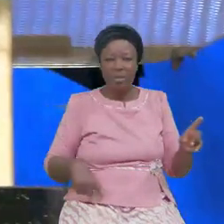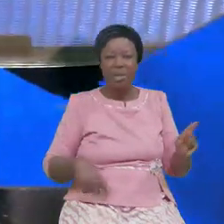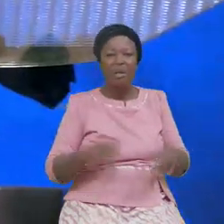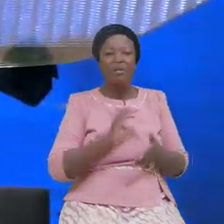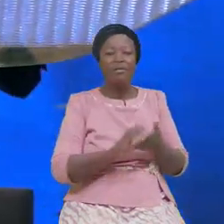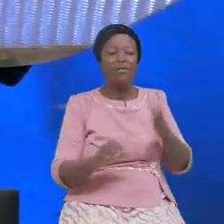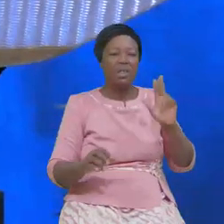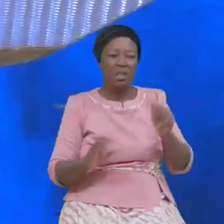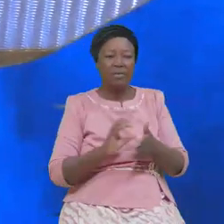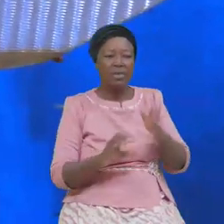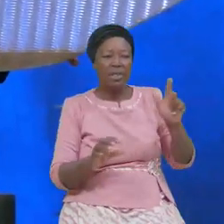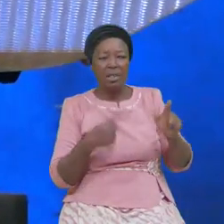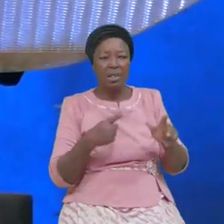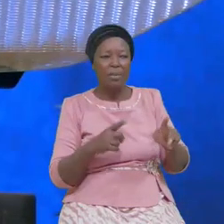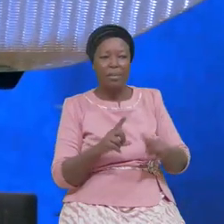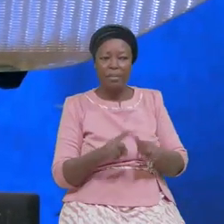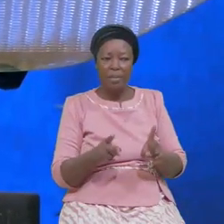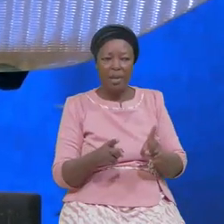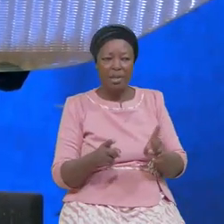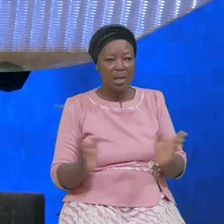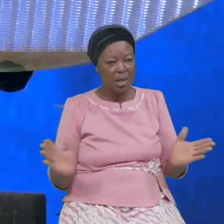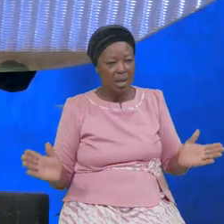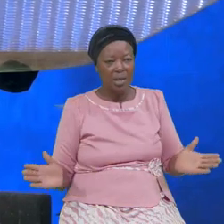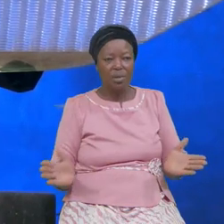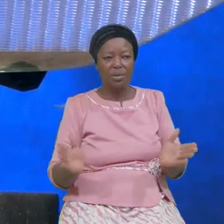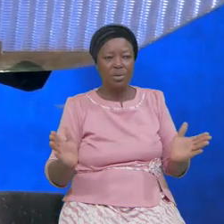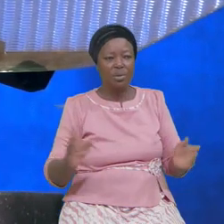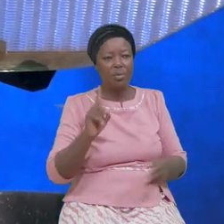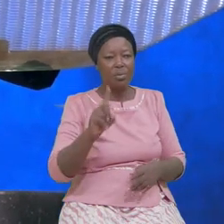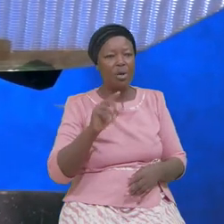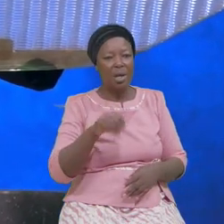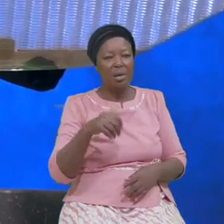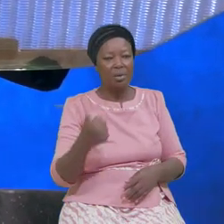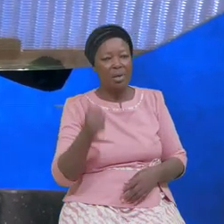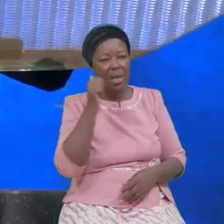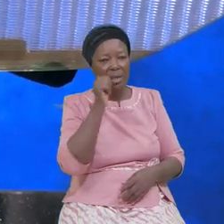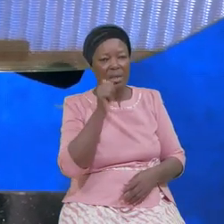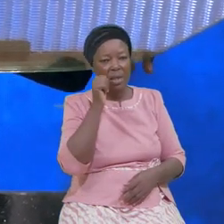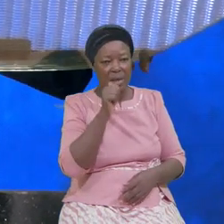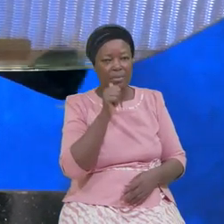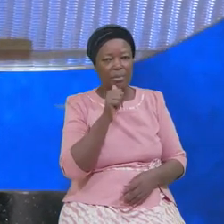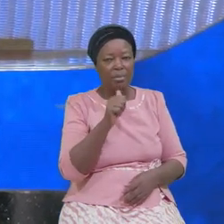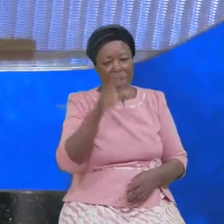verse 13 says, but exhort one another daily.